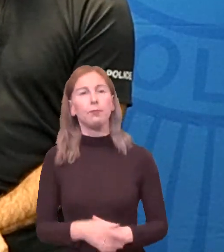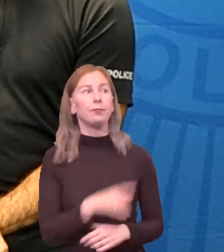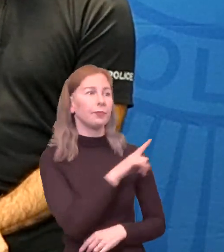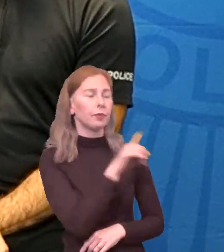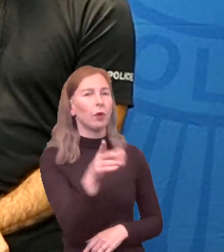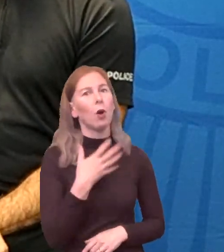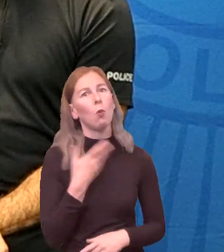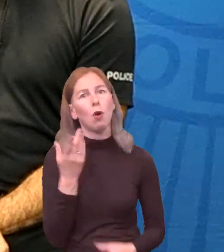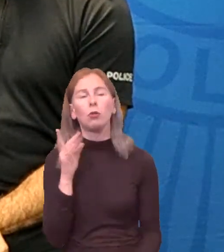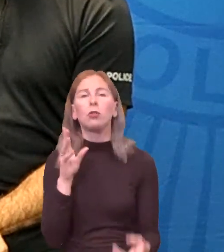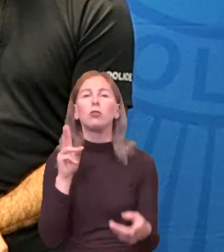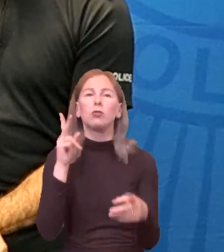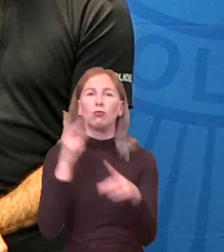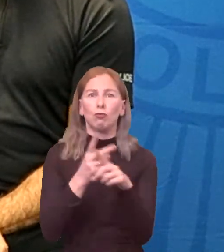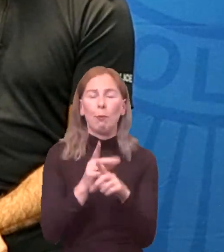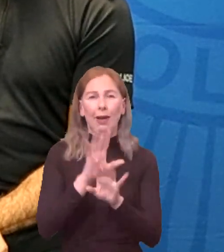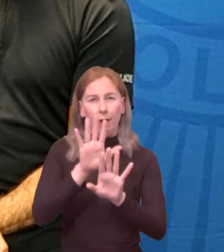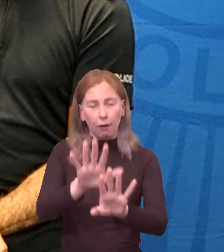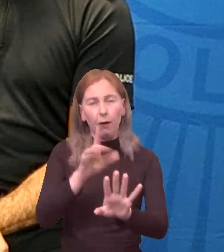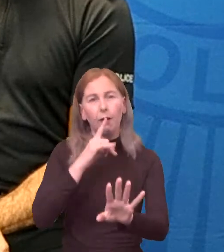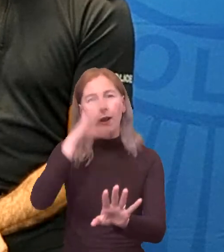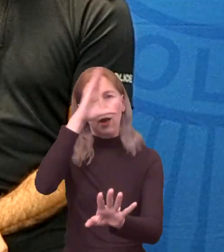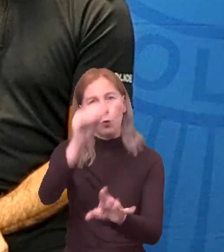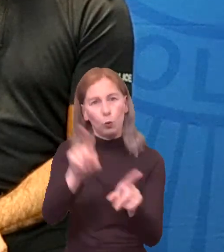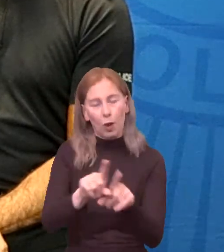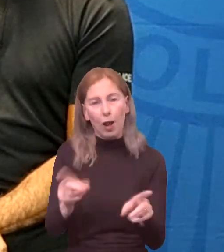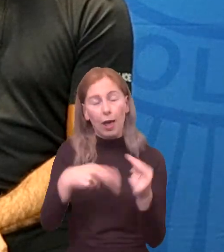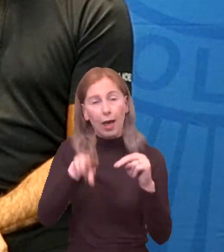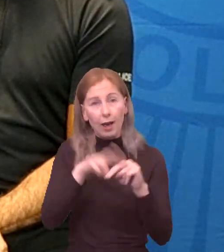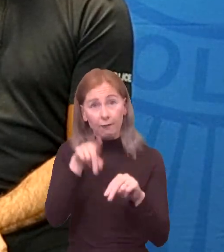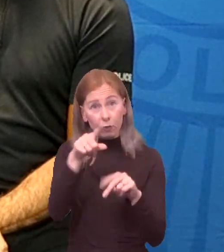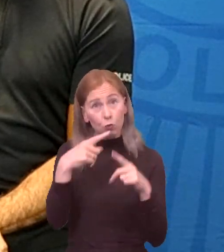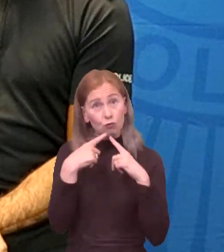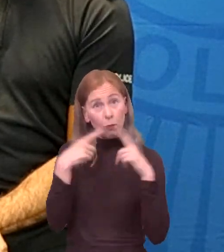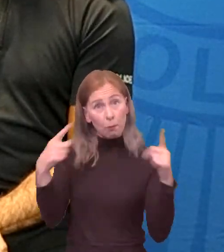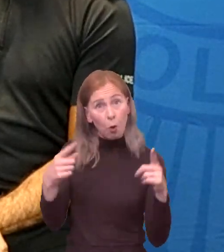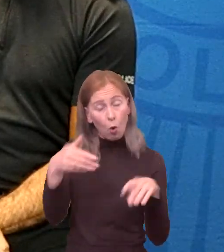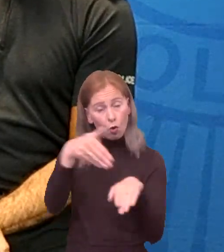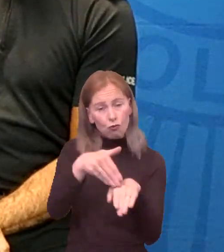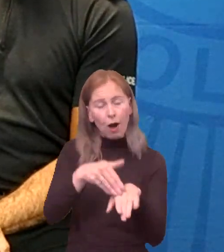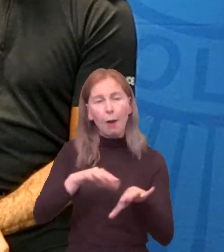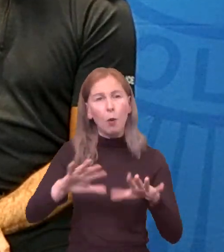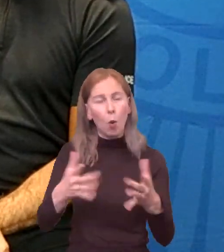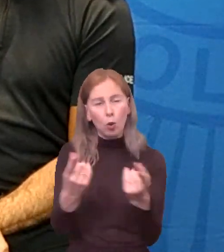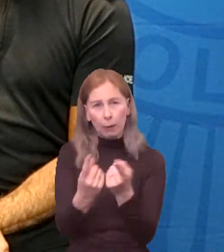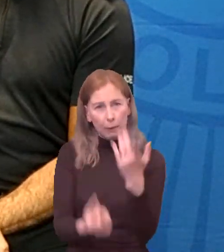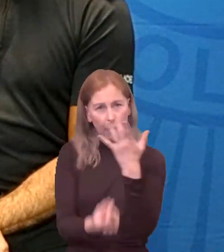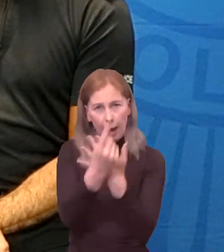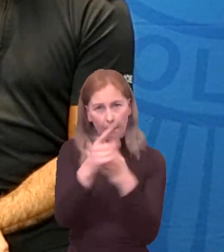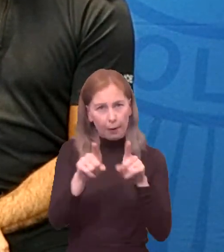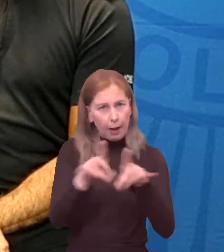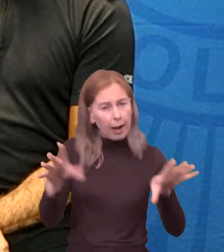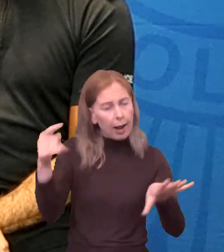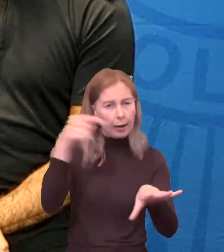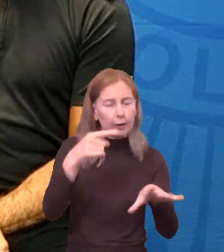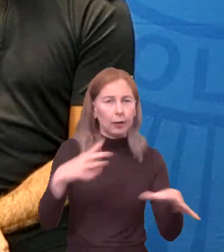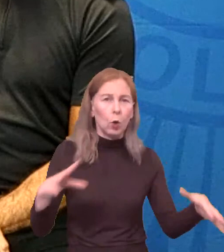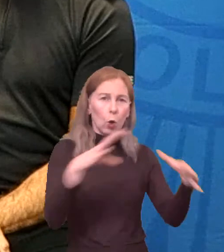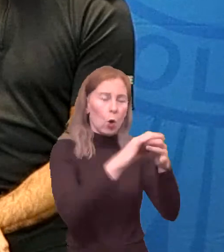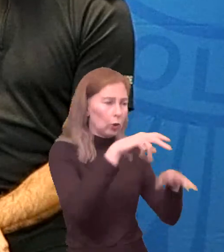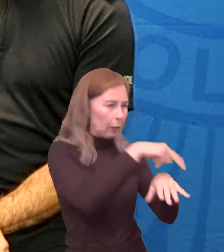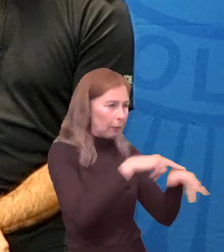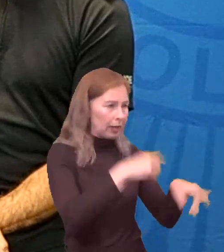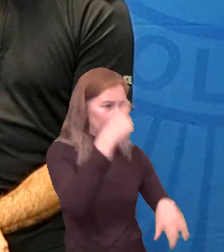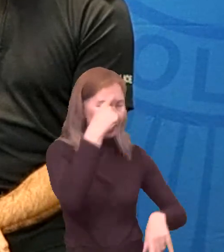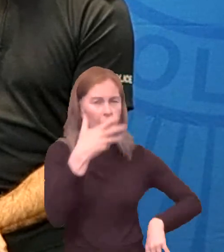have, or if you've reported a crime and you've been told that it's not a crime, anything like that, either contact myself